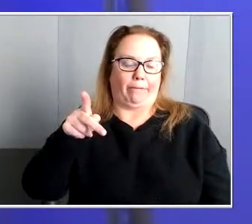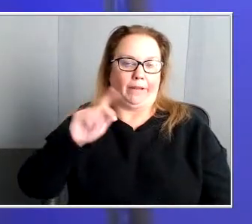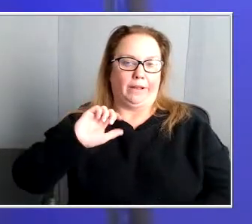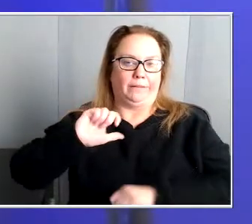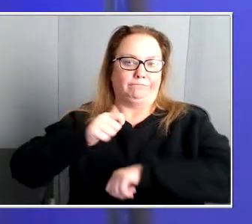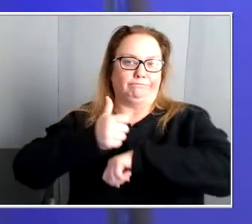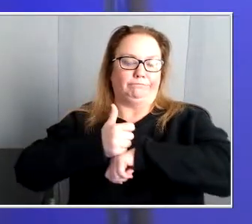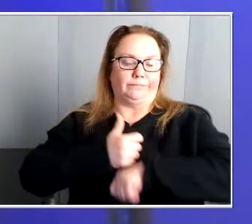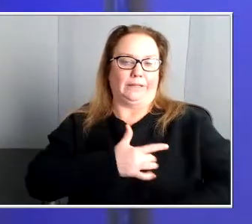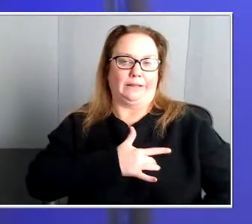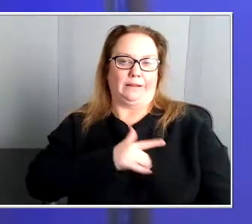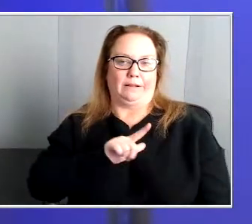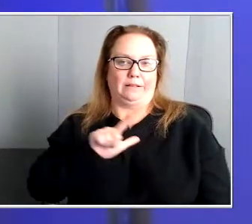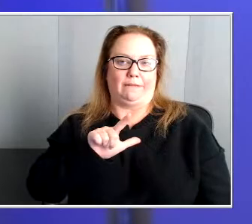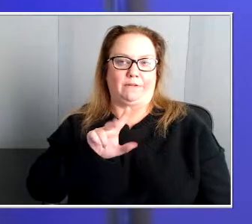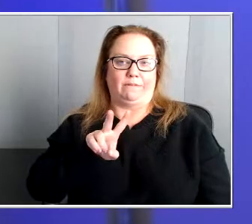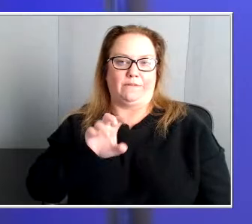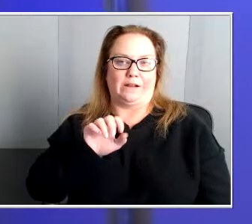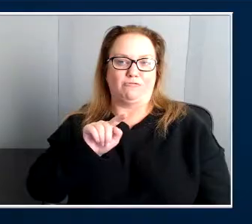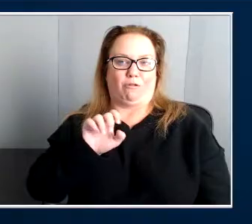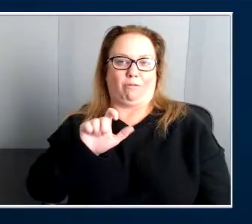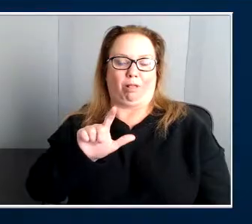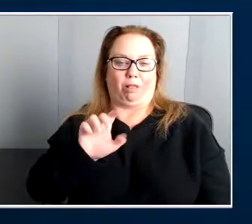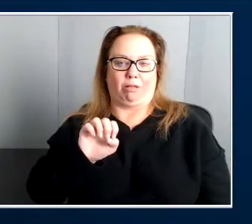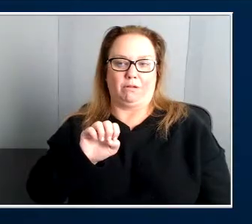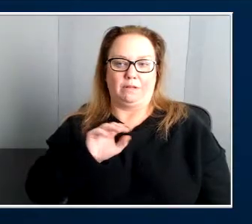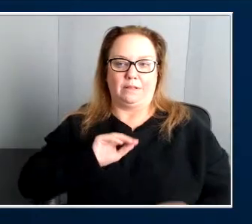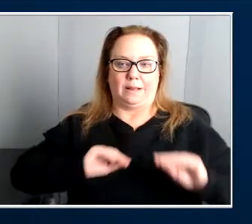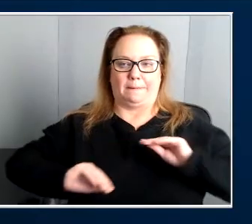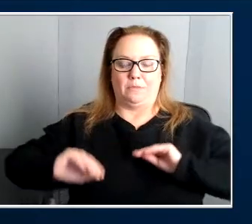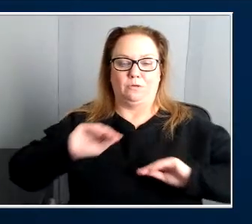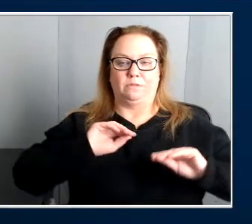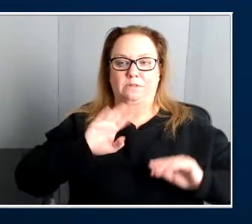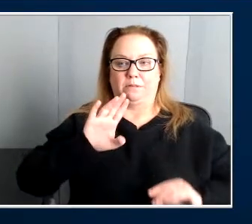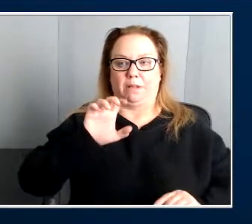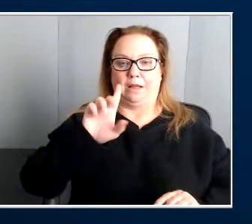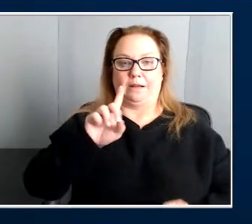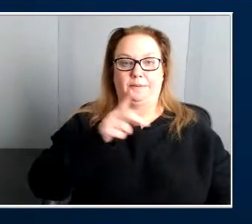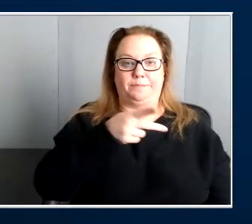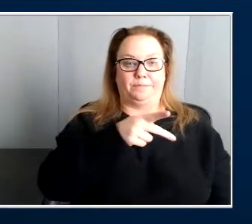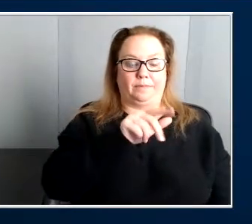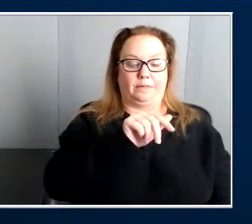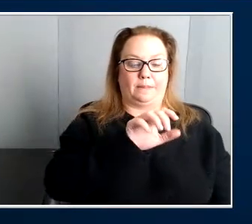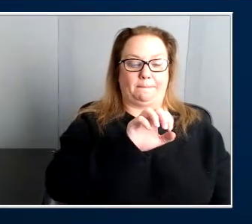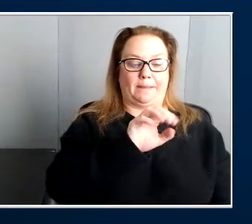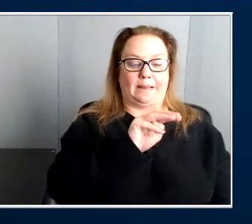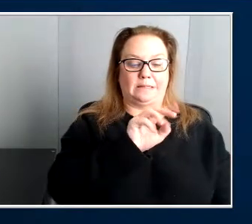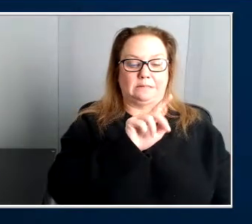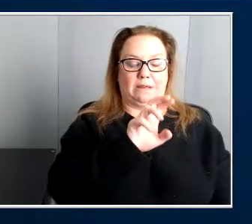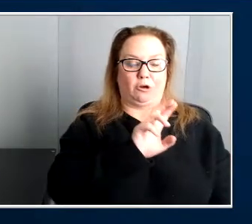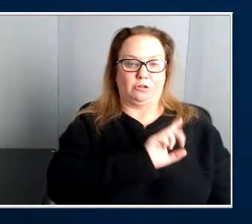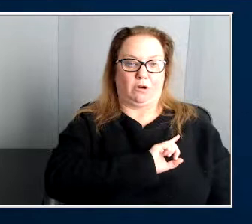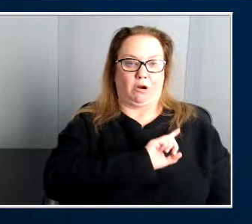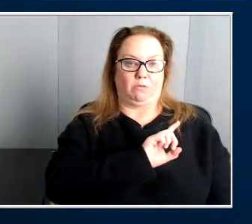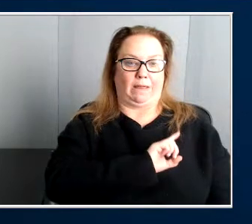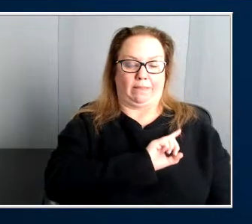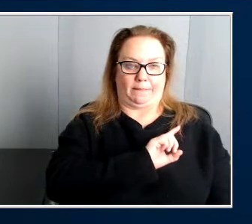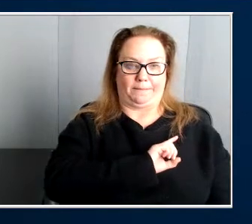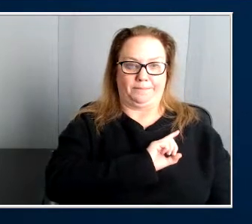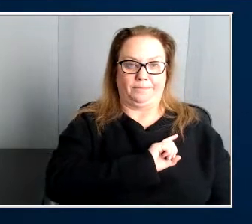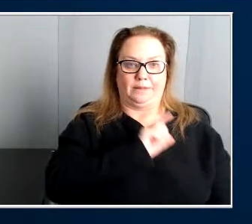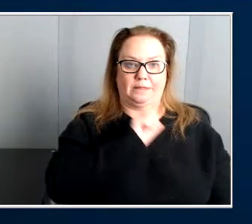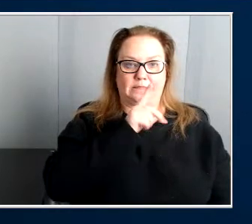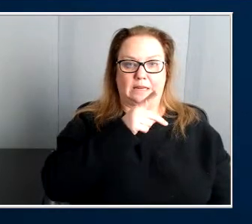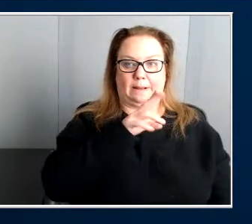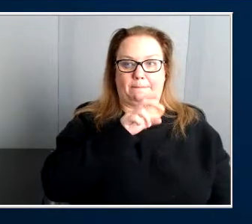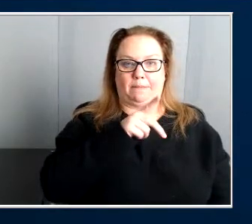and helps move the blood around the body. And the pacemaker is really just helping your heart rhythm per se. Correct. It's not doing anything to pump outside of making your